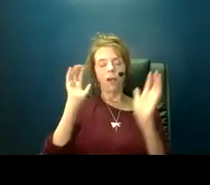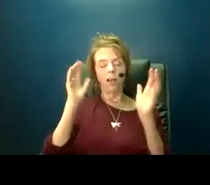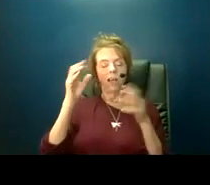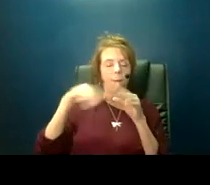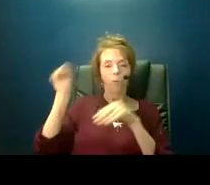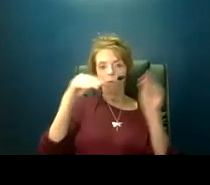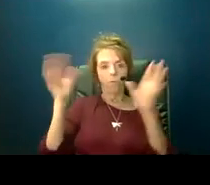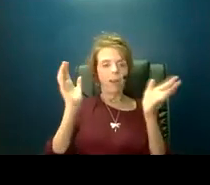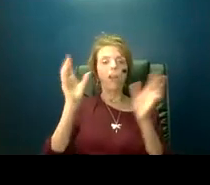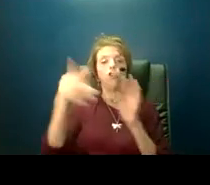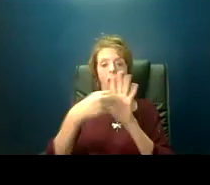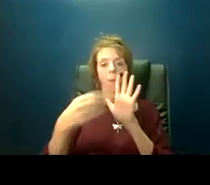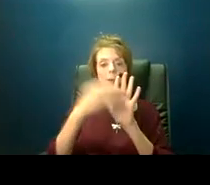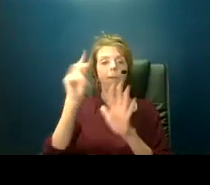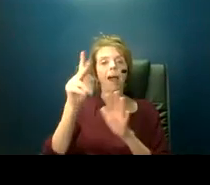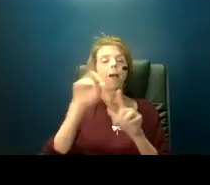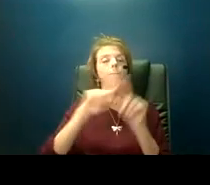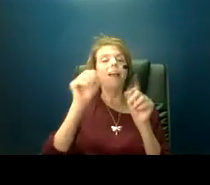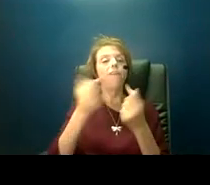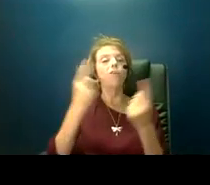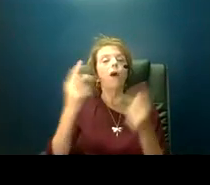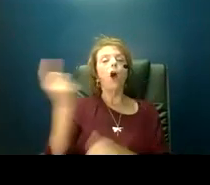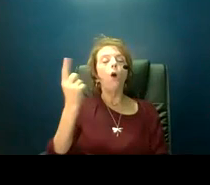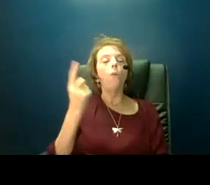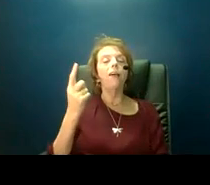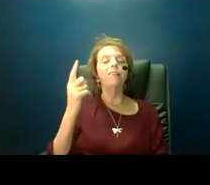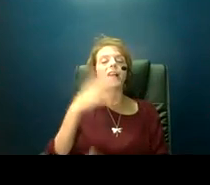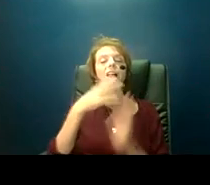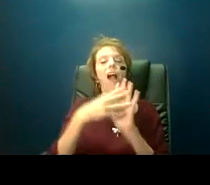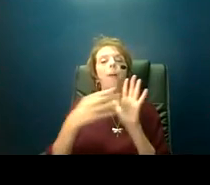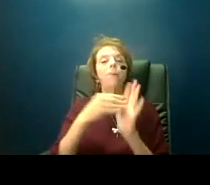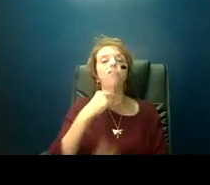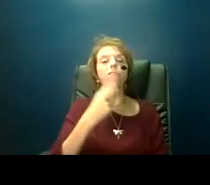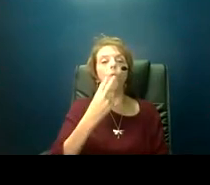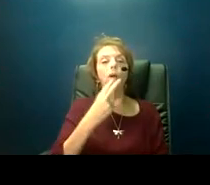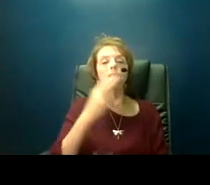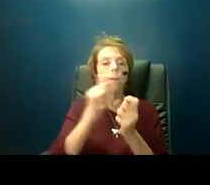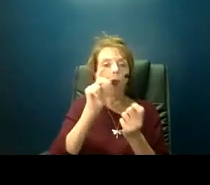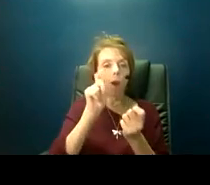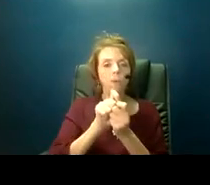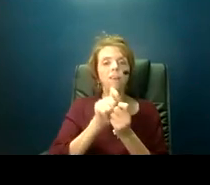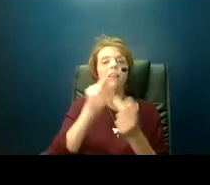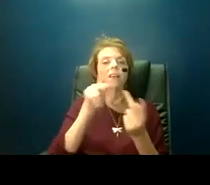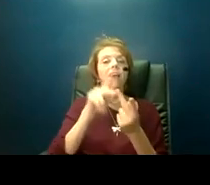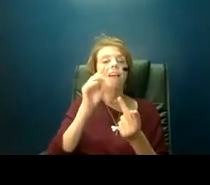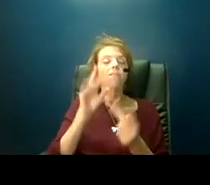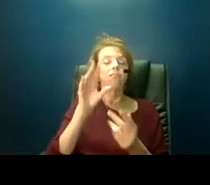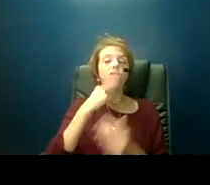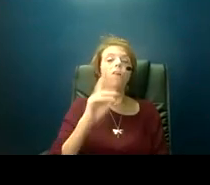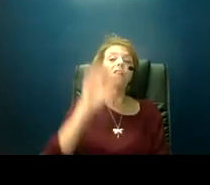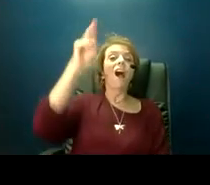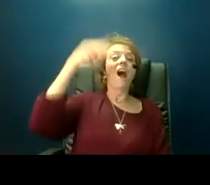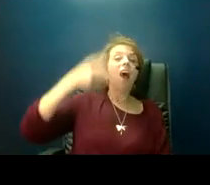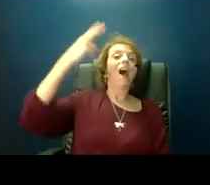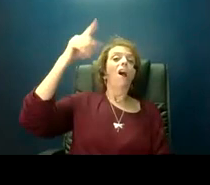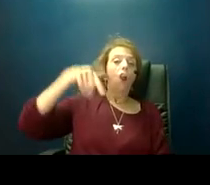back. But everybody always mimics the voice perfectly. So if the pitch goes up and down, if they draw it out. So this is the way I